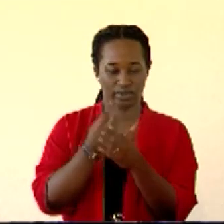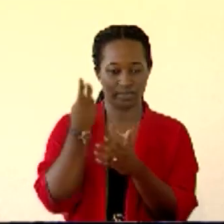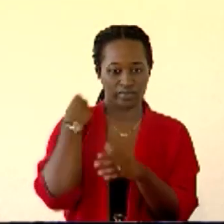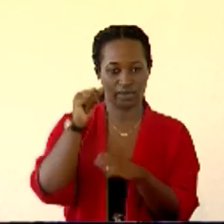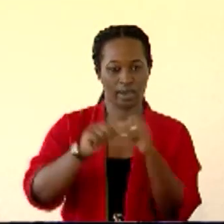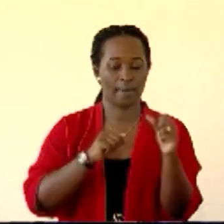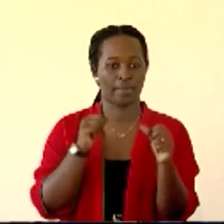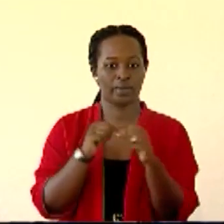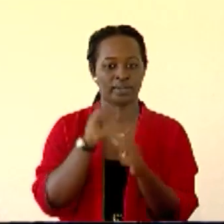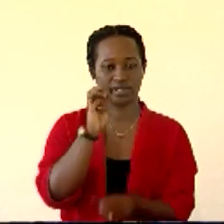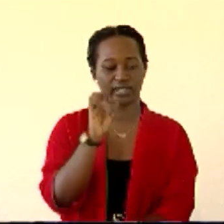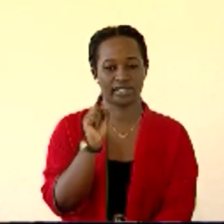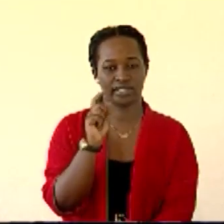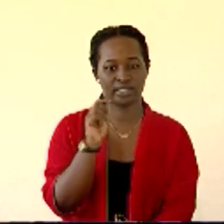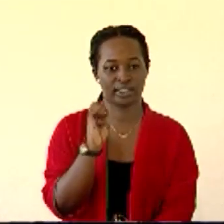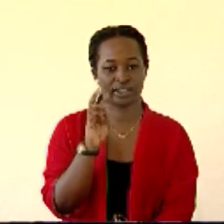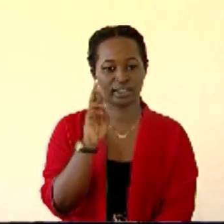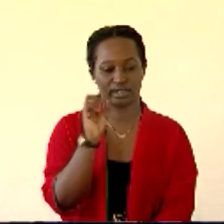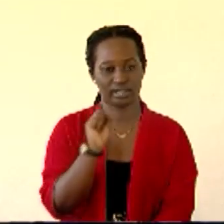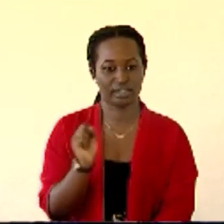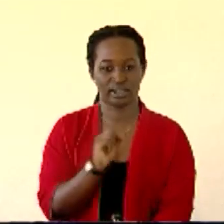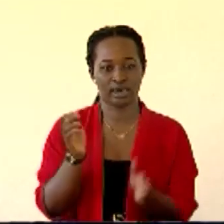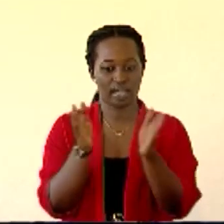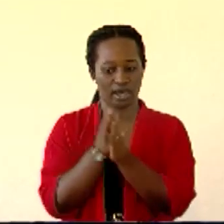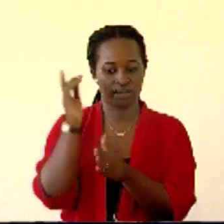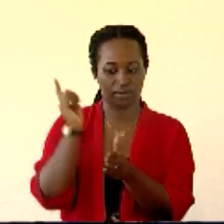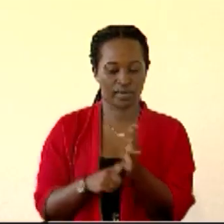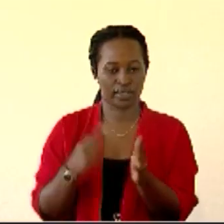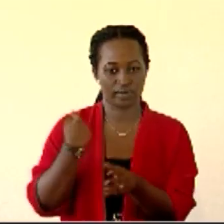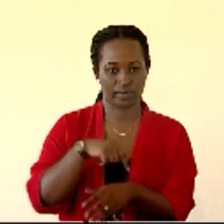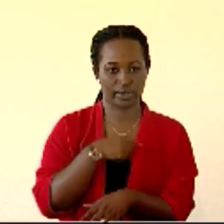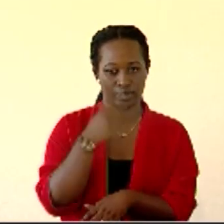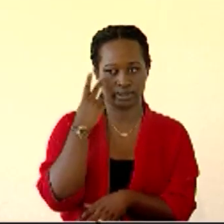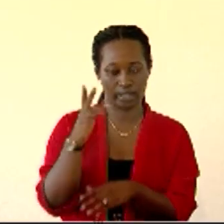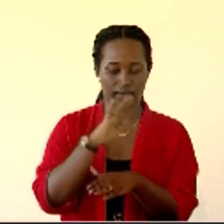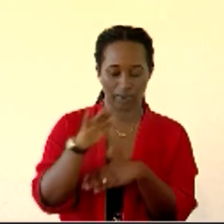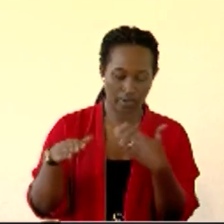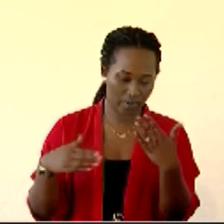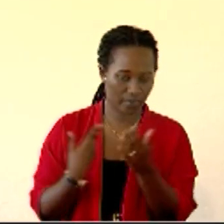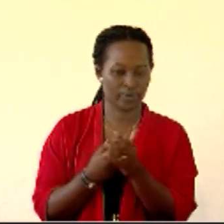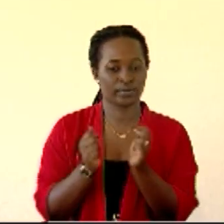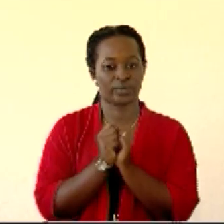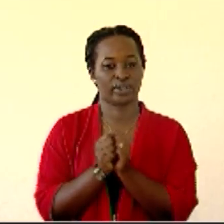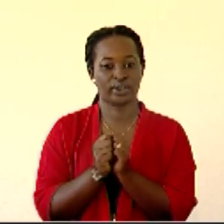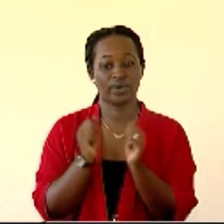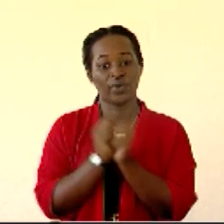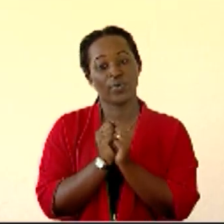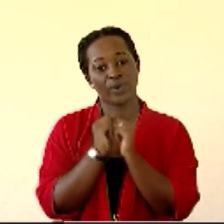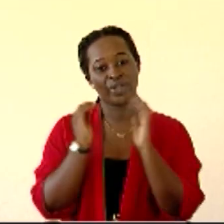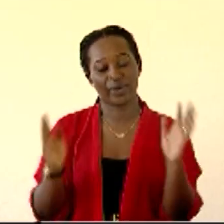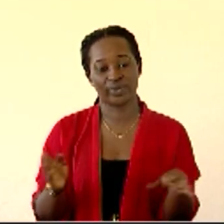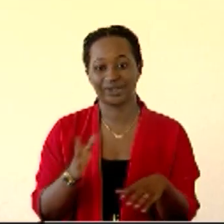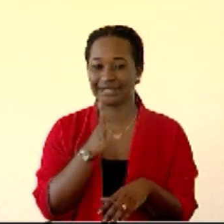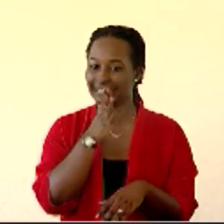about the esters and what we have looked at all together. So without much